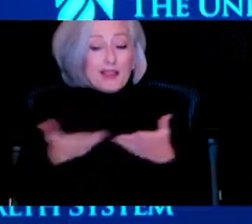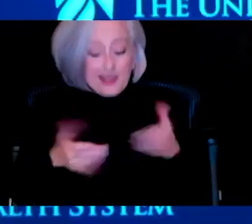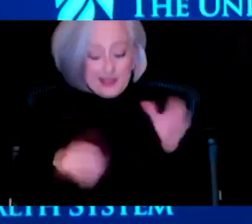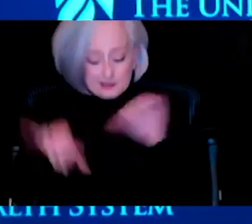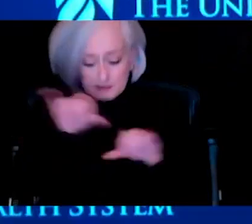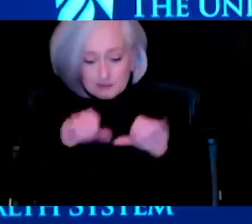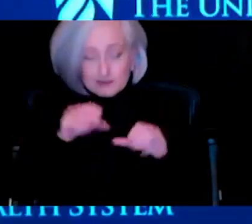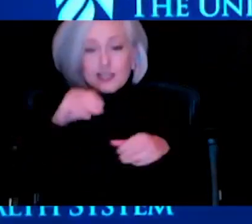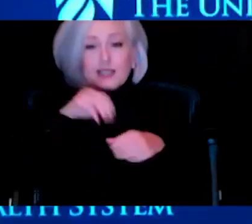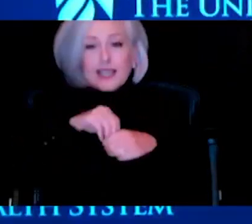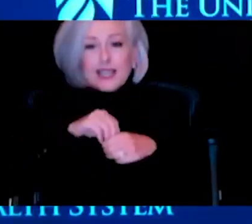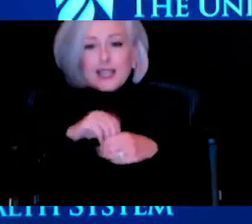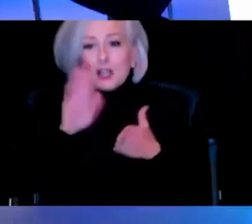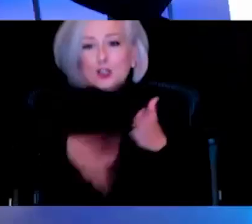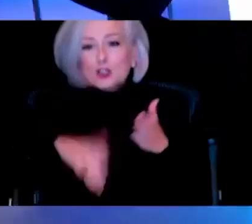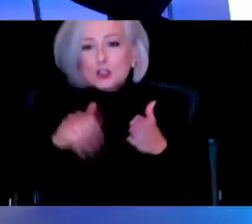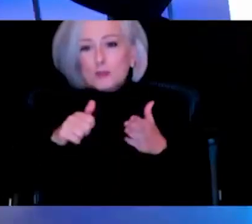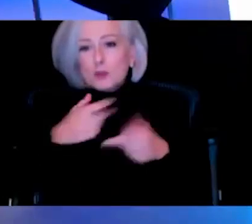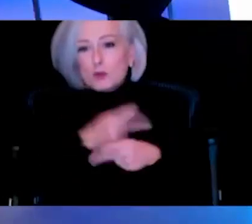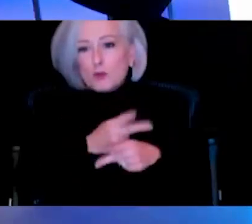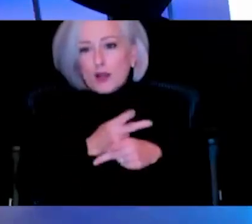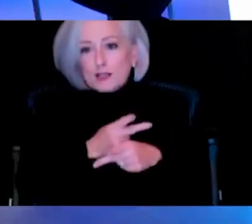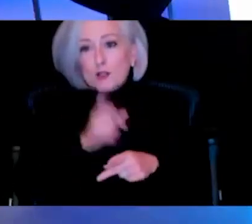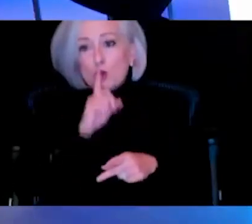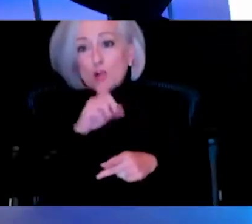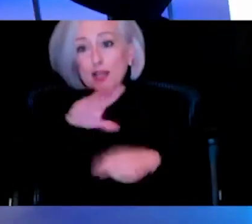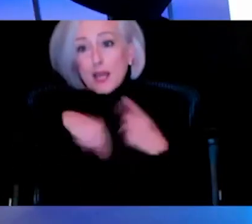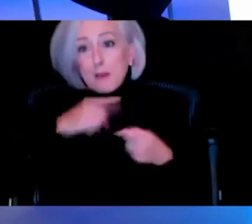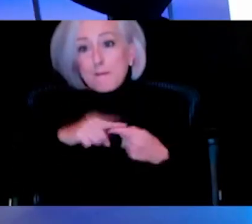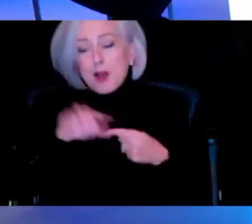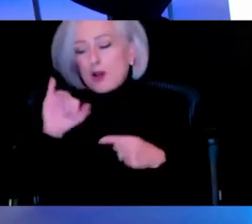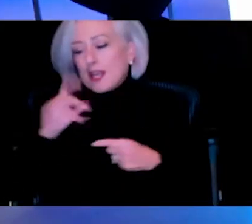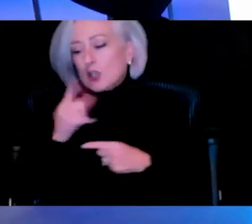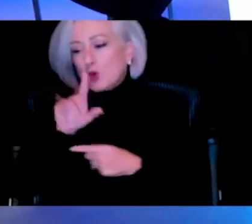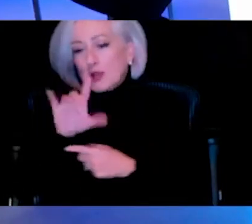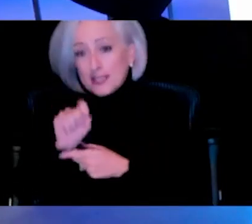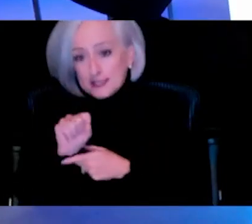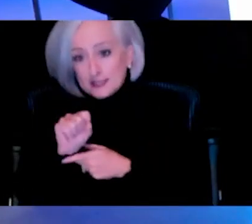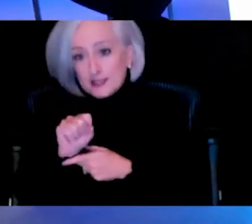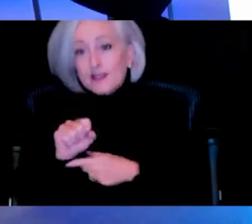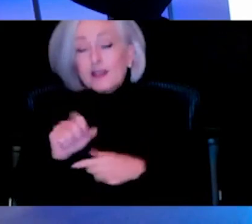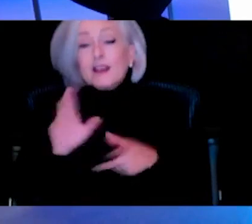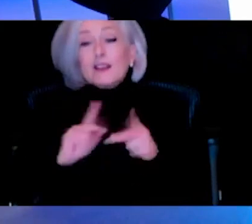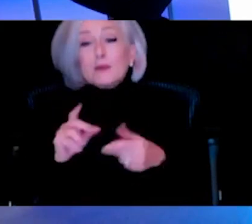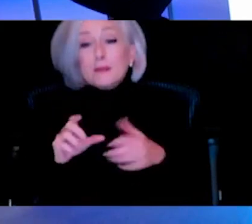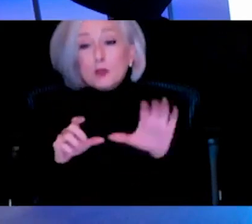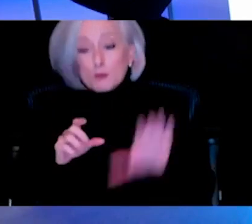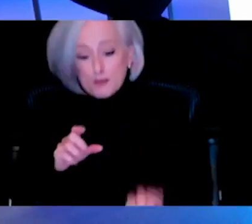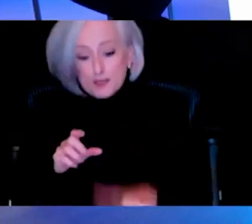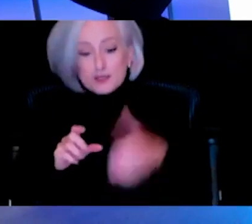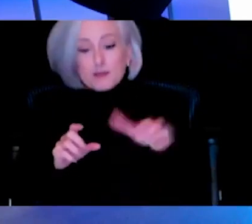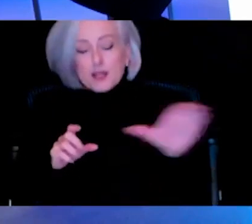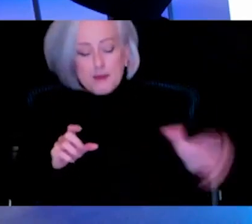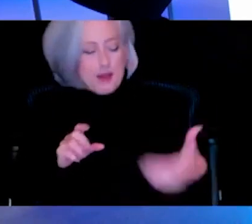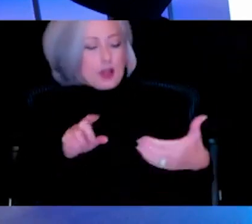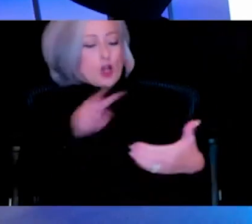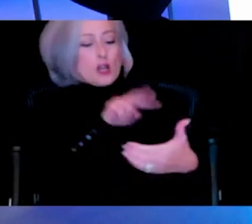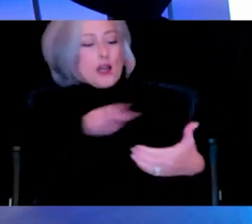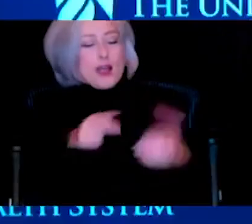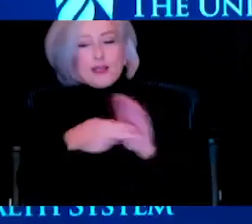effective. So it is about the ingredients. I really want to touch on that. When people turn it over, is there a couple of things they should be avoiding or really looking